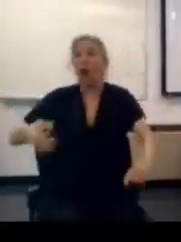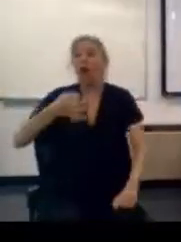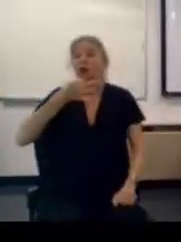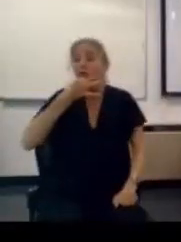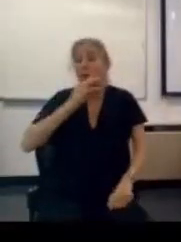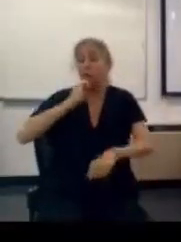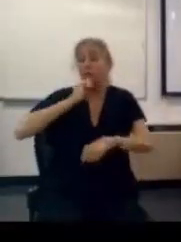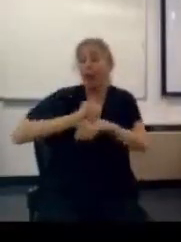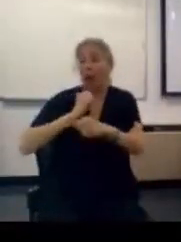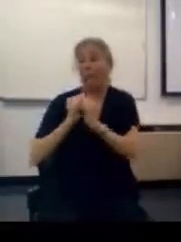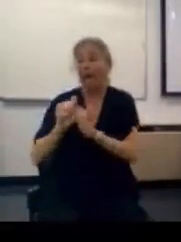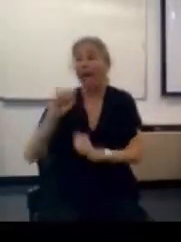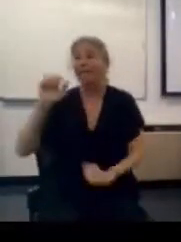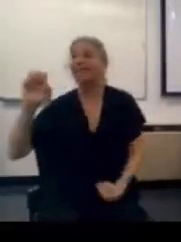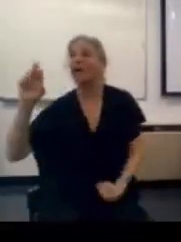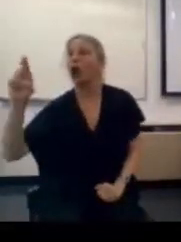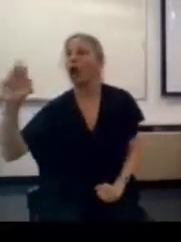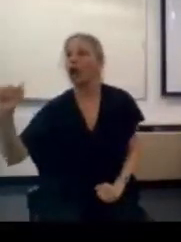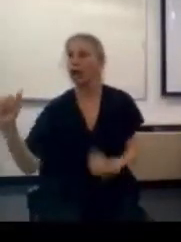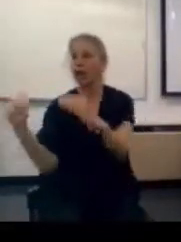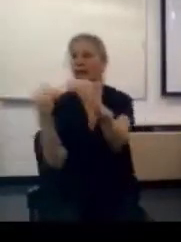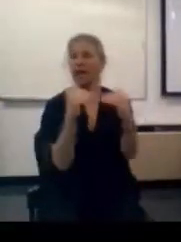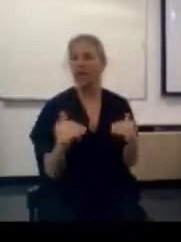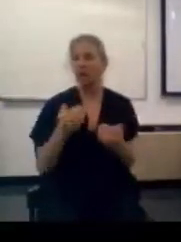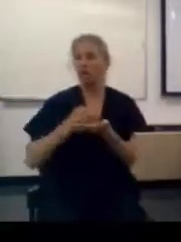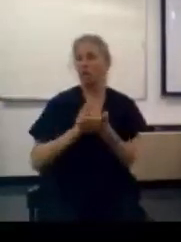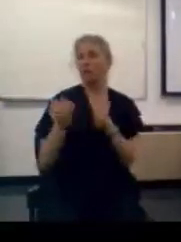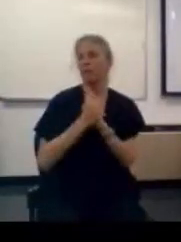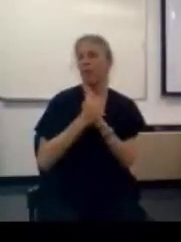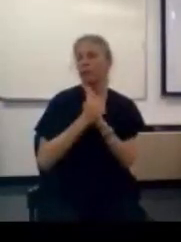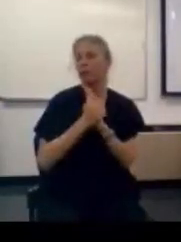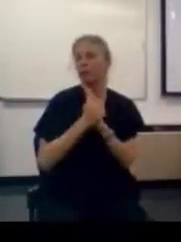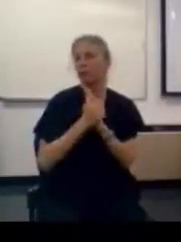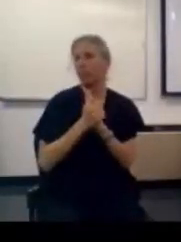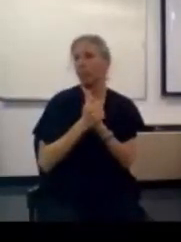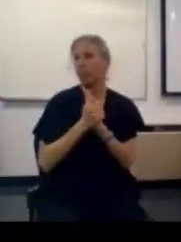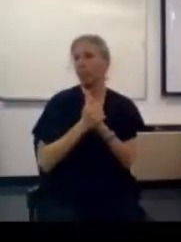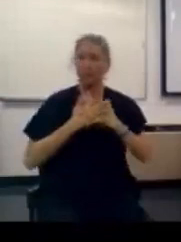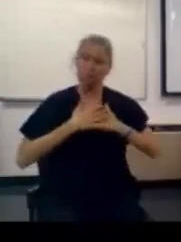years. You are about to pass the Equal Rights Amendment.